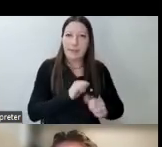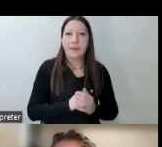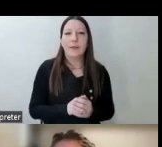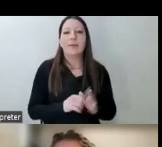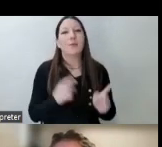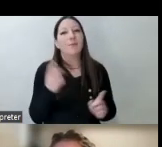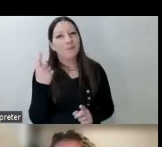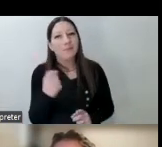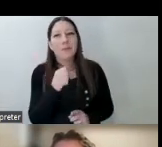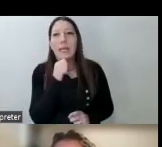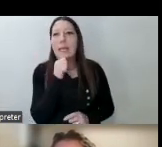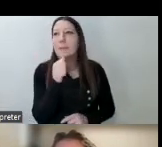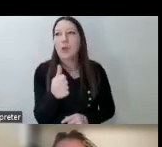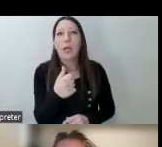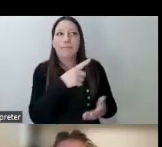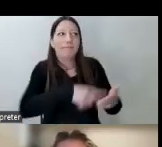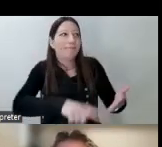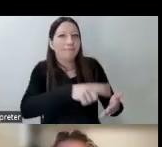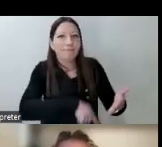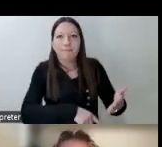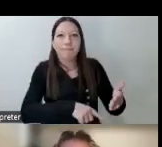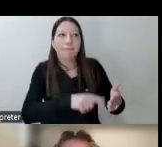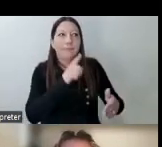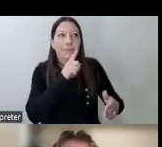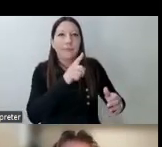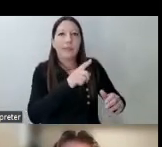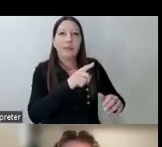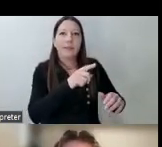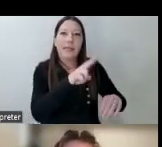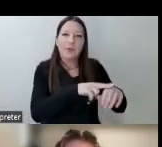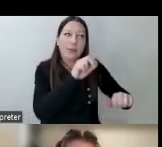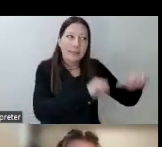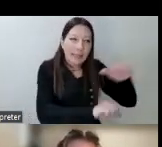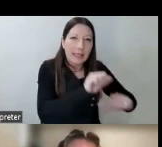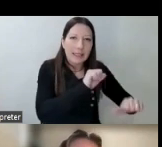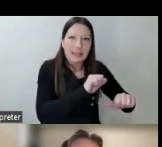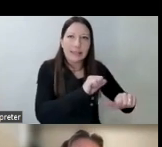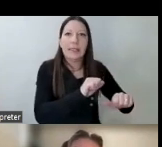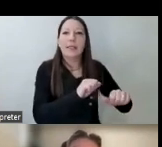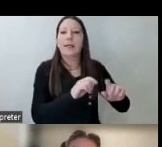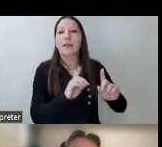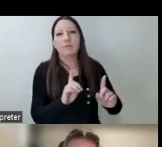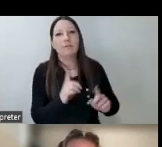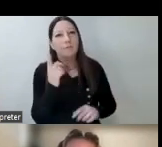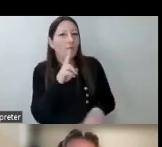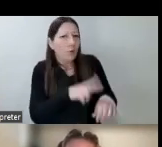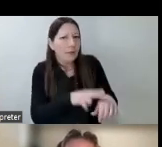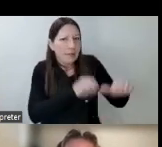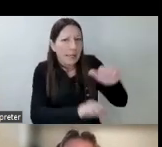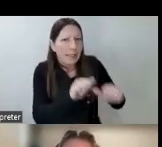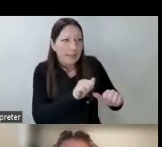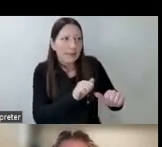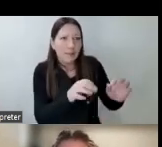or claim that stories and ethnographical work can transcend more scientific interrogations. For my purposes, I